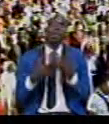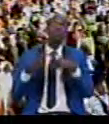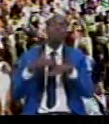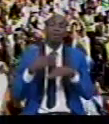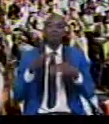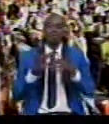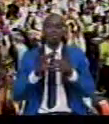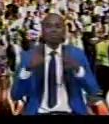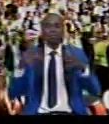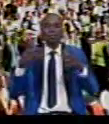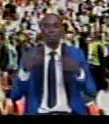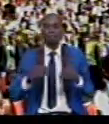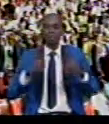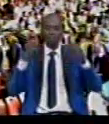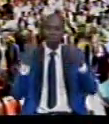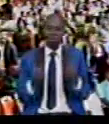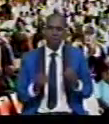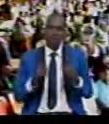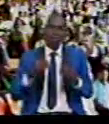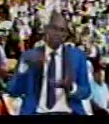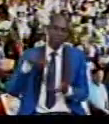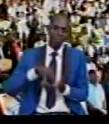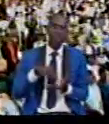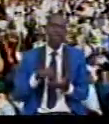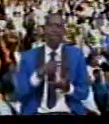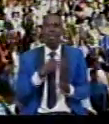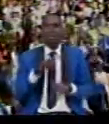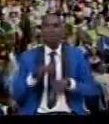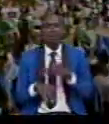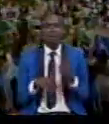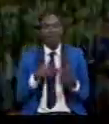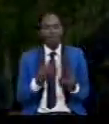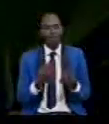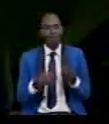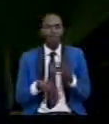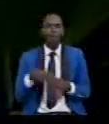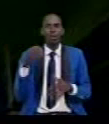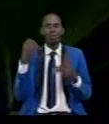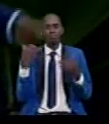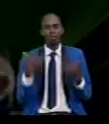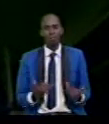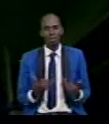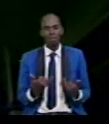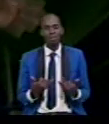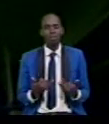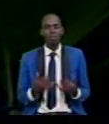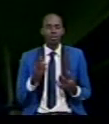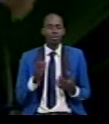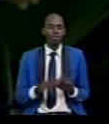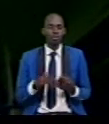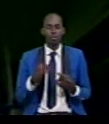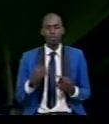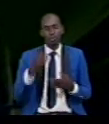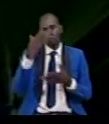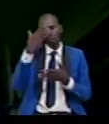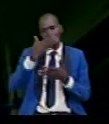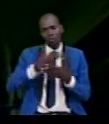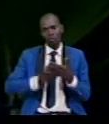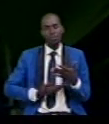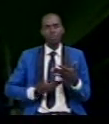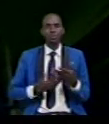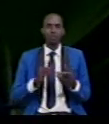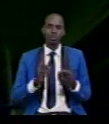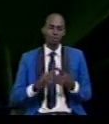up and walk. And start coming out now. Right to my left-hand side here, under the